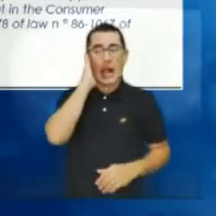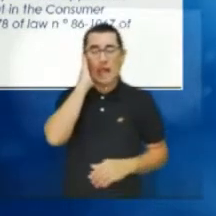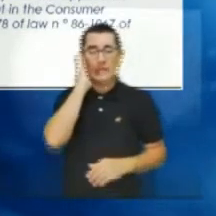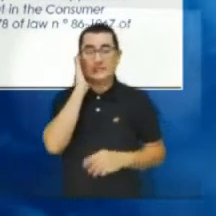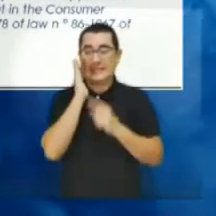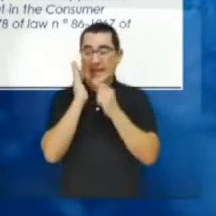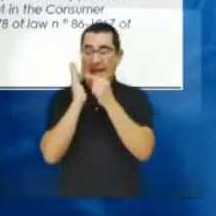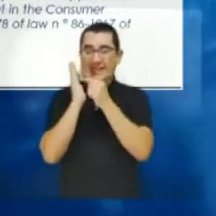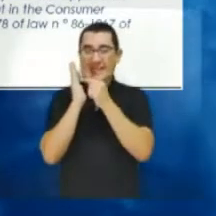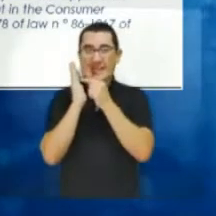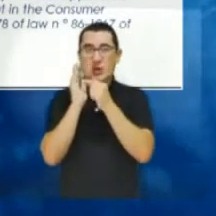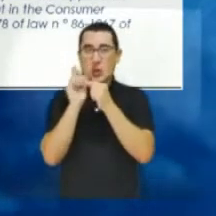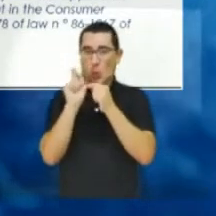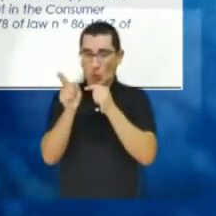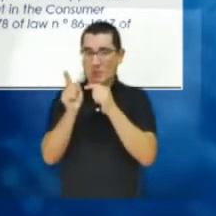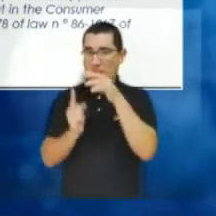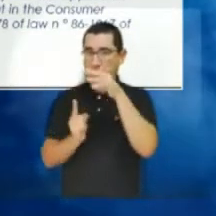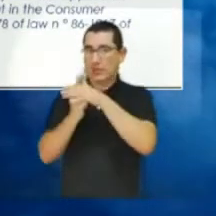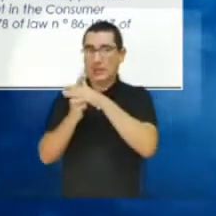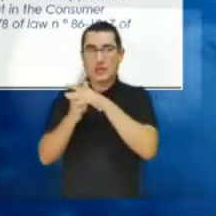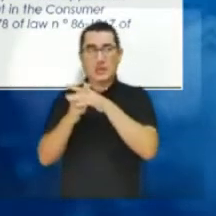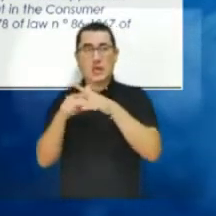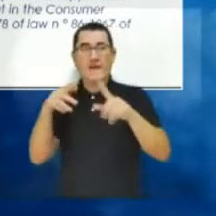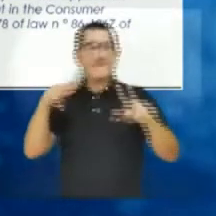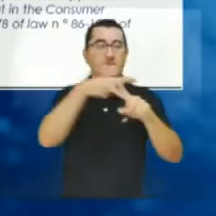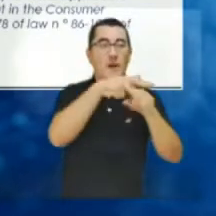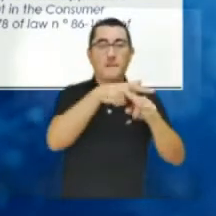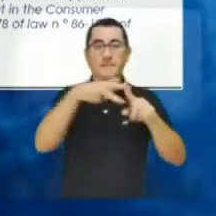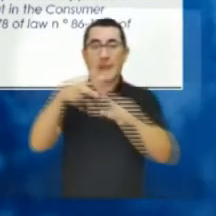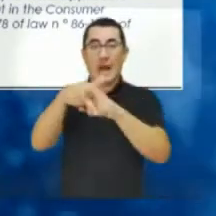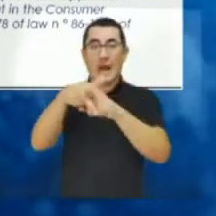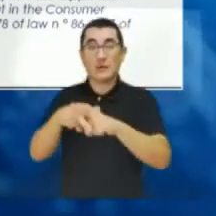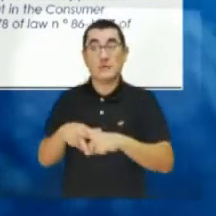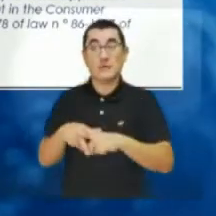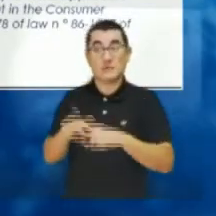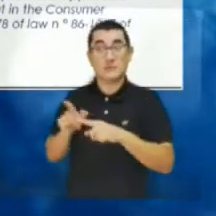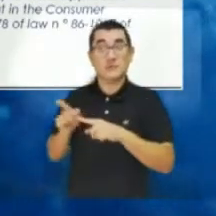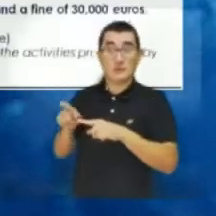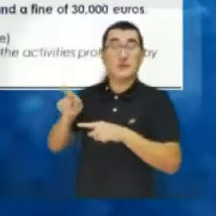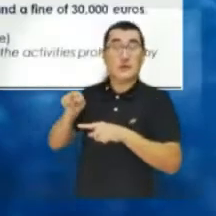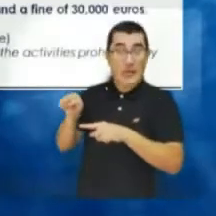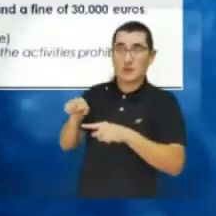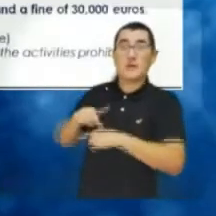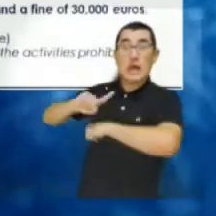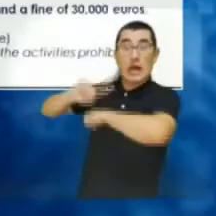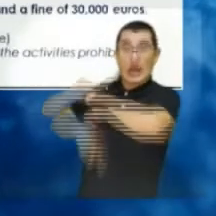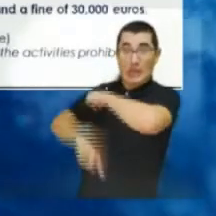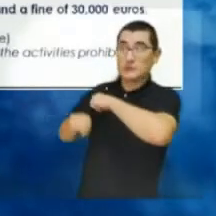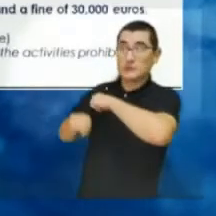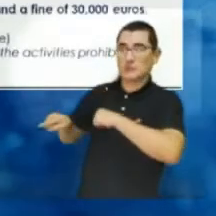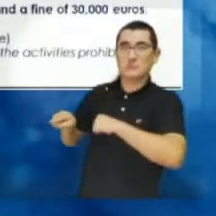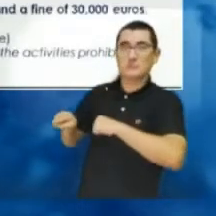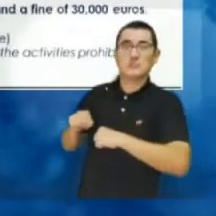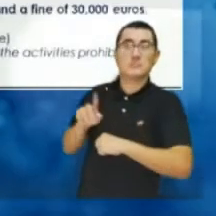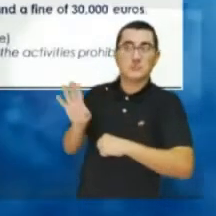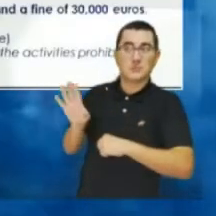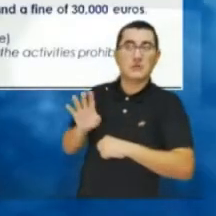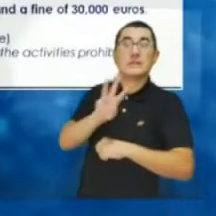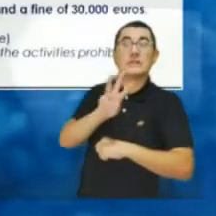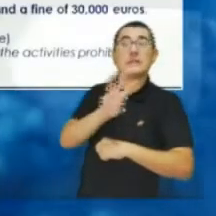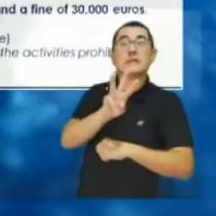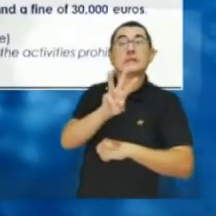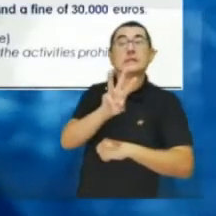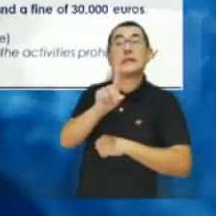also put a tax for intervention. Jammers also are completely forbidden in France, even the